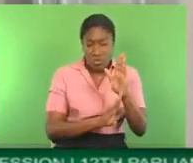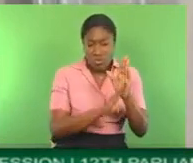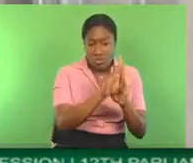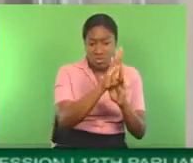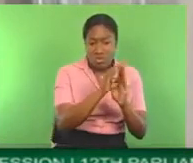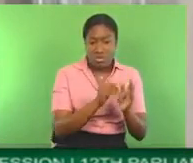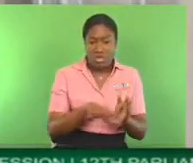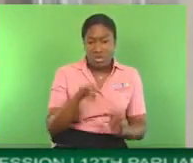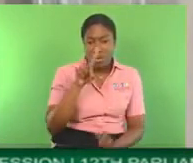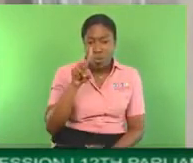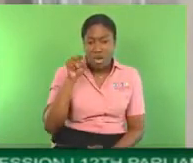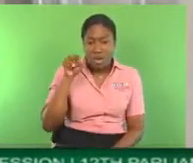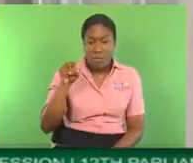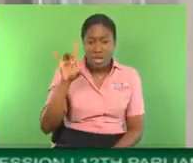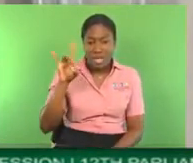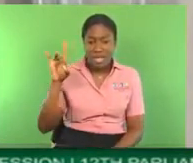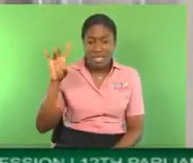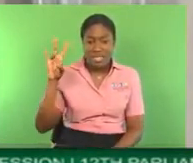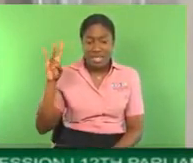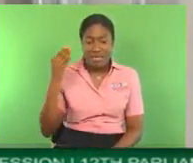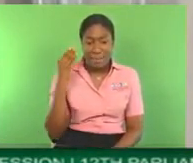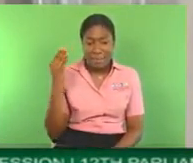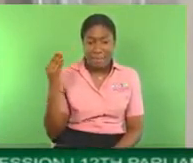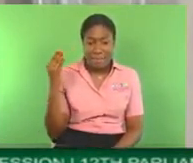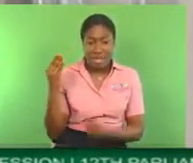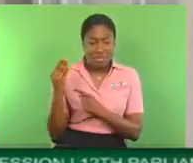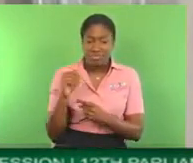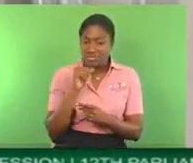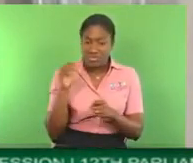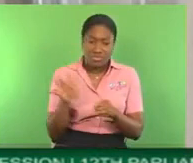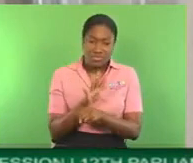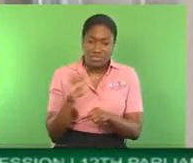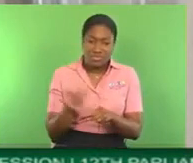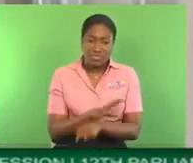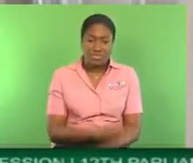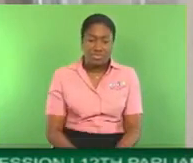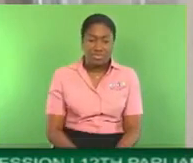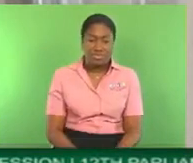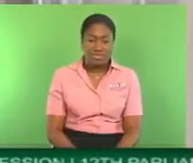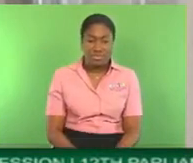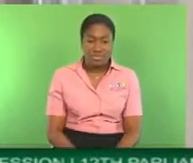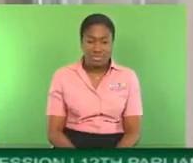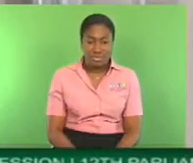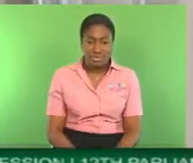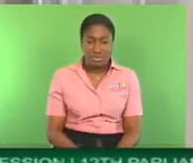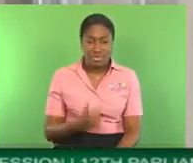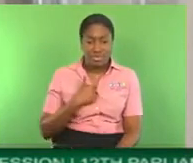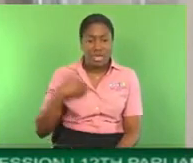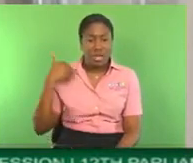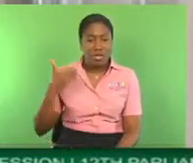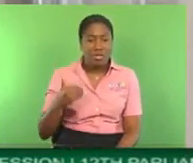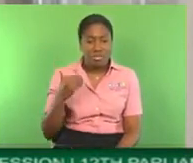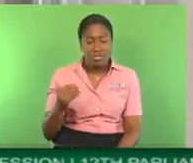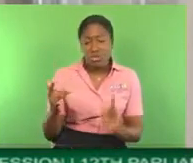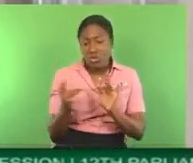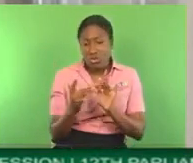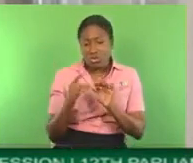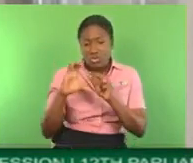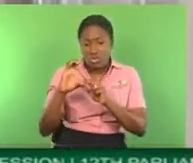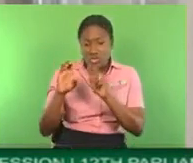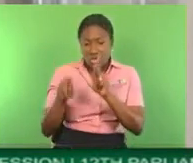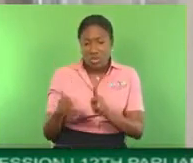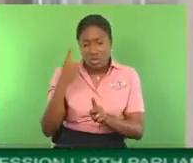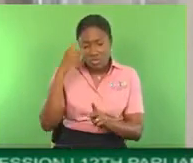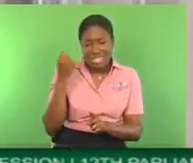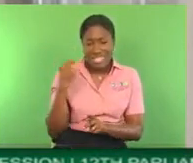is 1.887 billion, is very insufficient. Madam Speaker, I'm in constant contact with the chairman of the San Grande